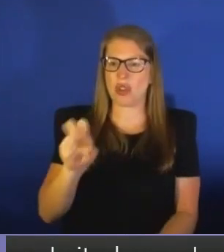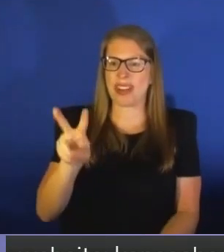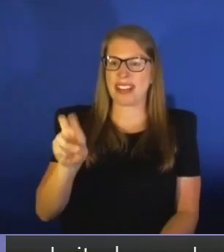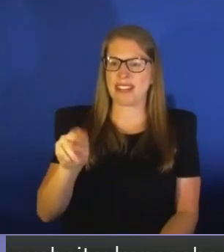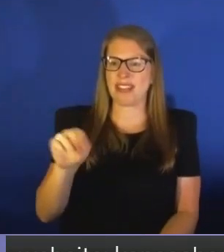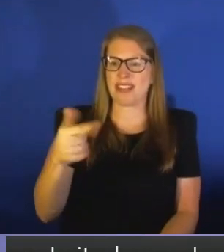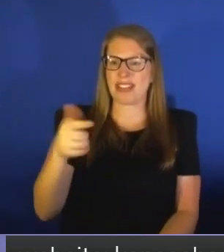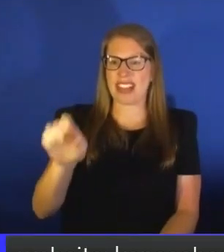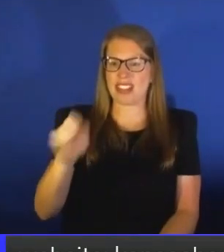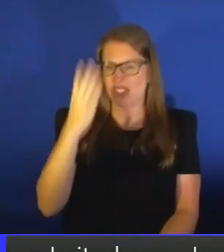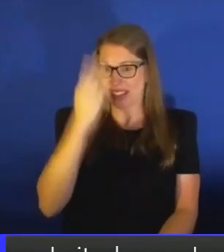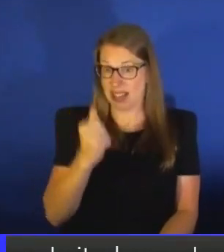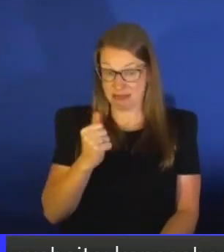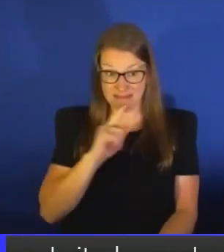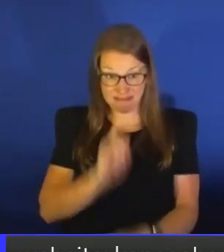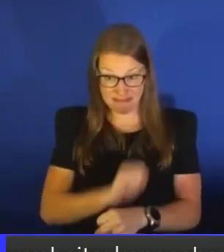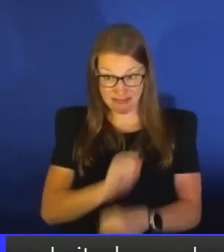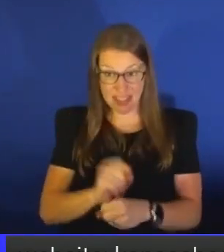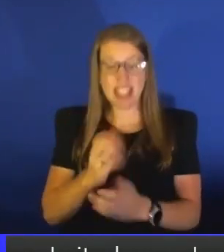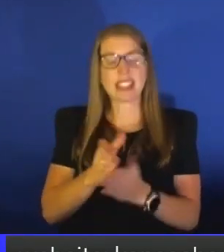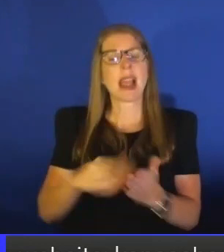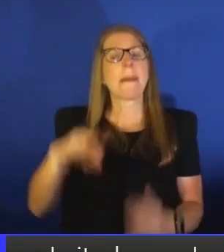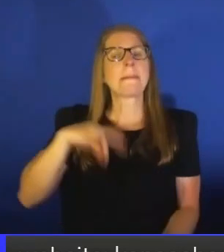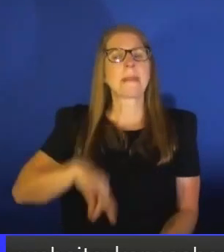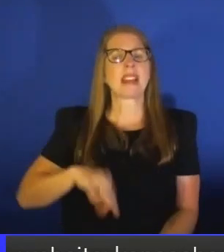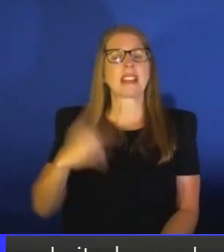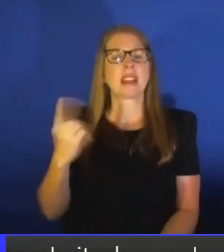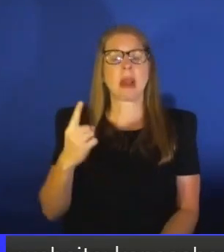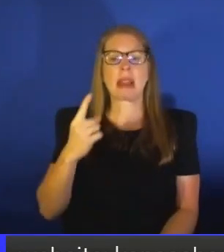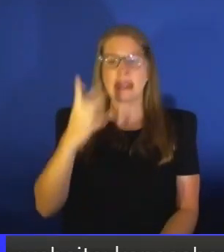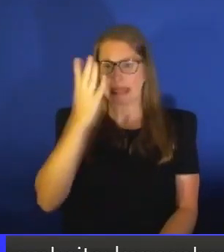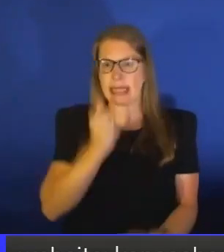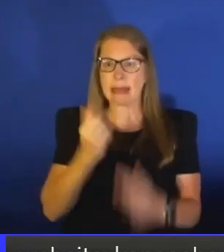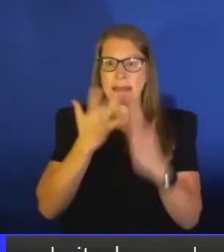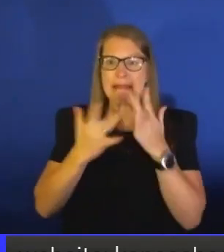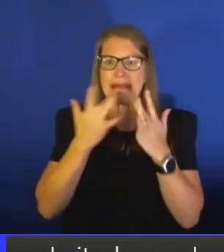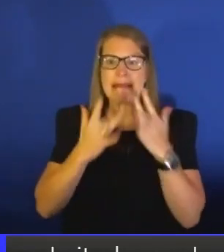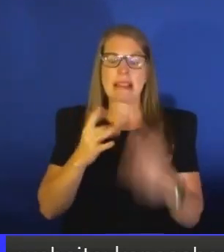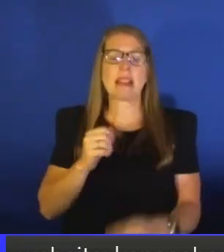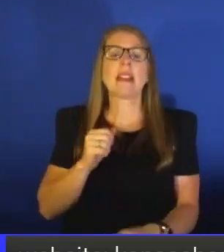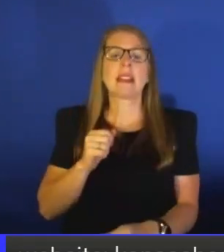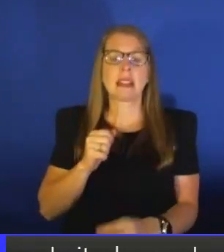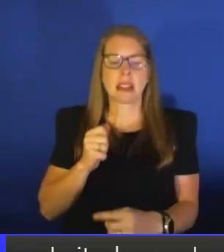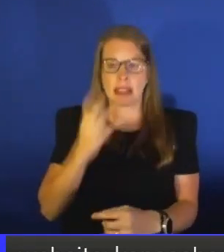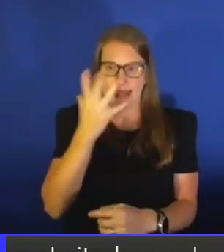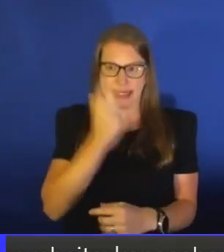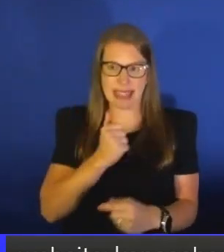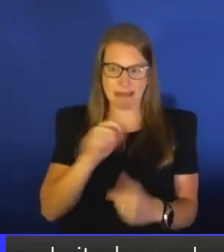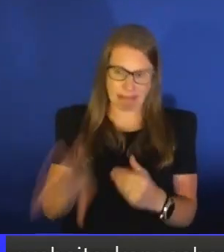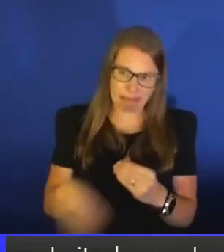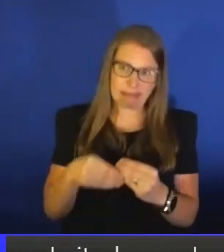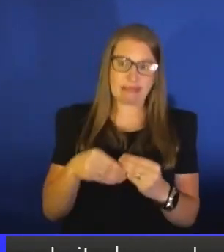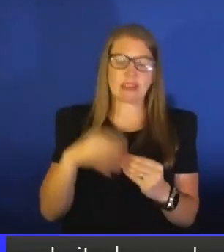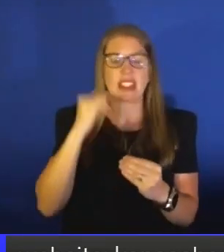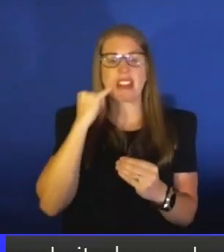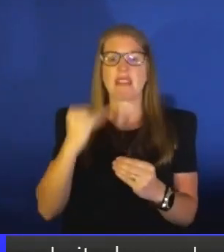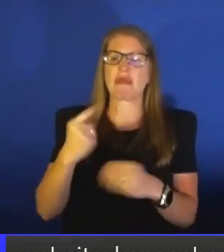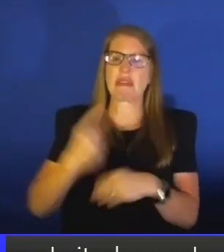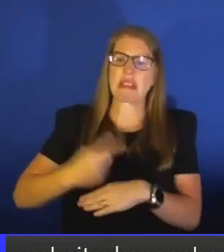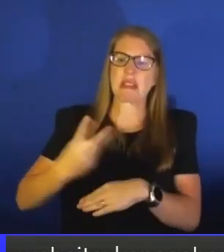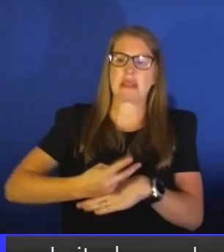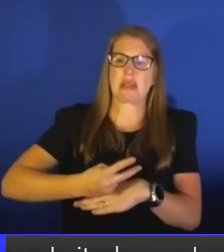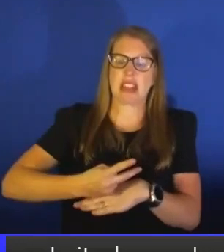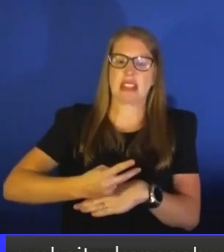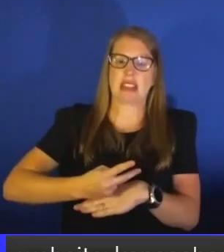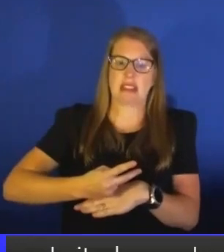is some benefit of someone being sleep deprived, that you sleep extra if it's been a few days.